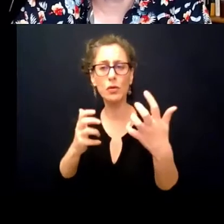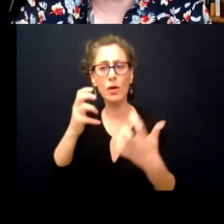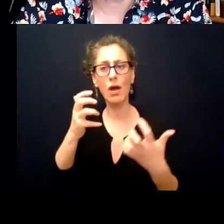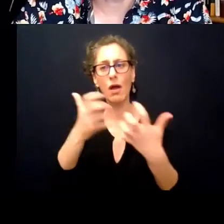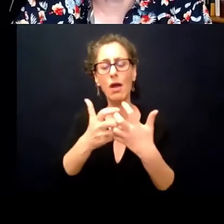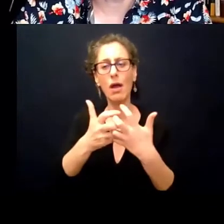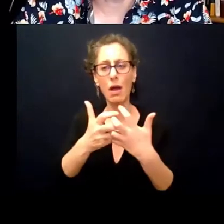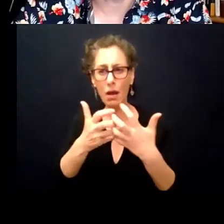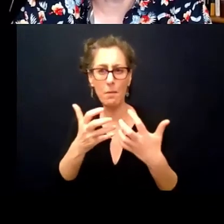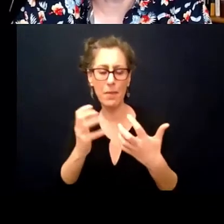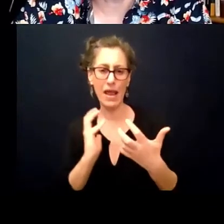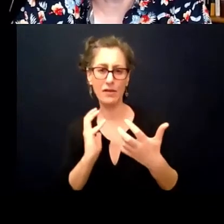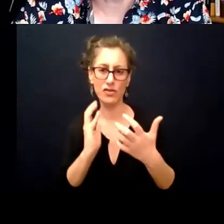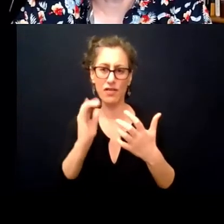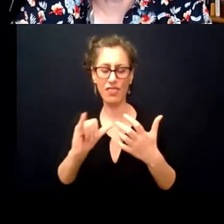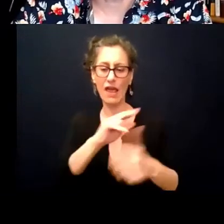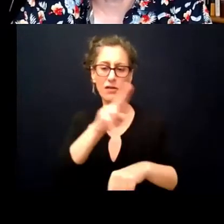that normalization?